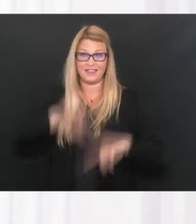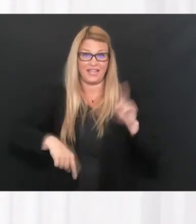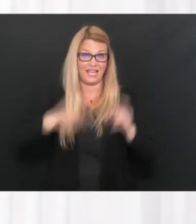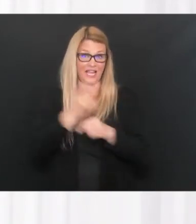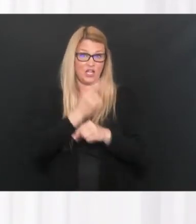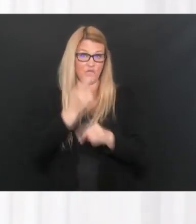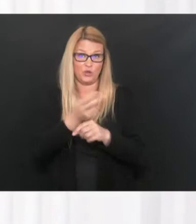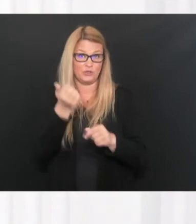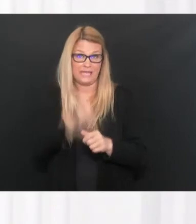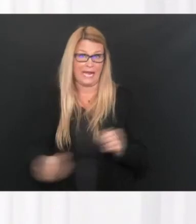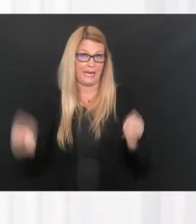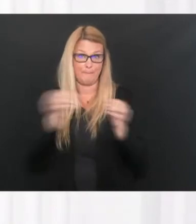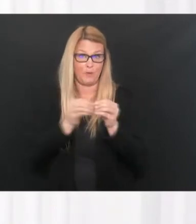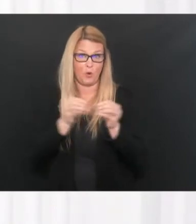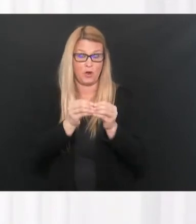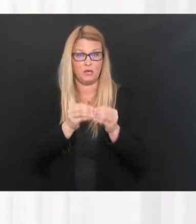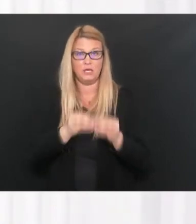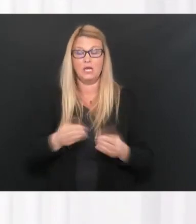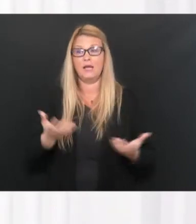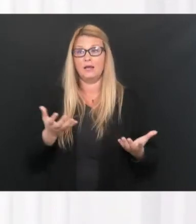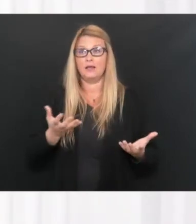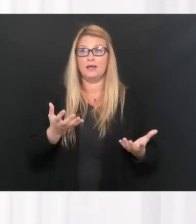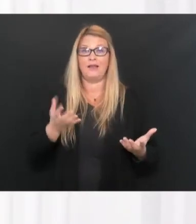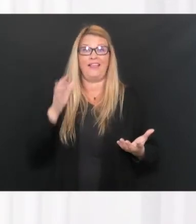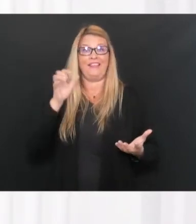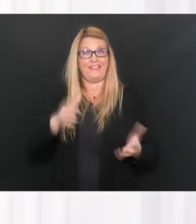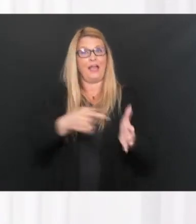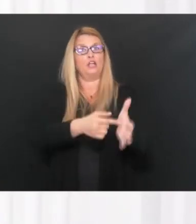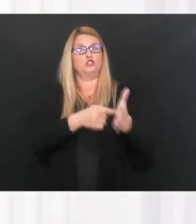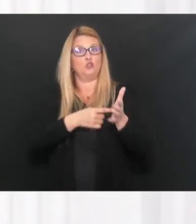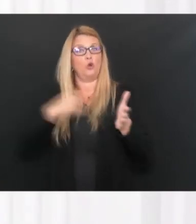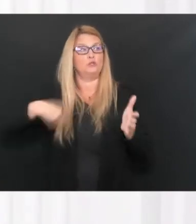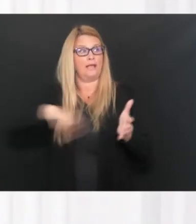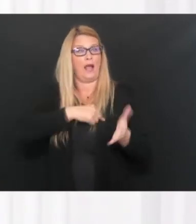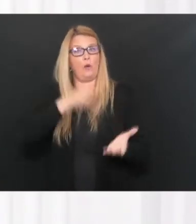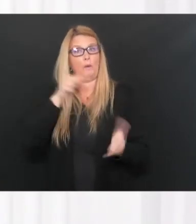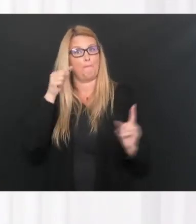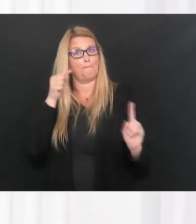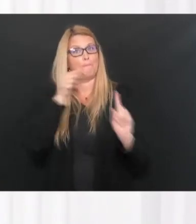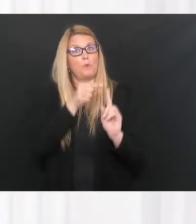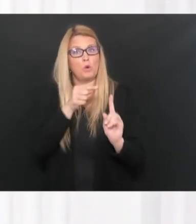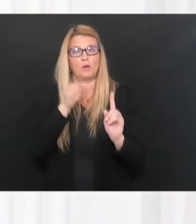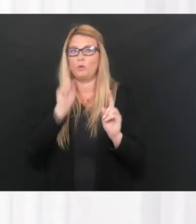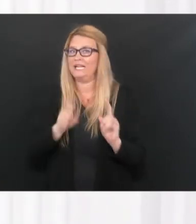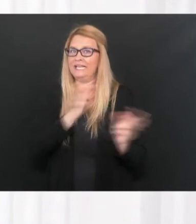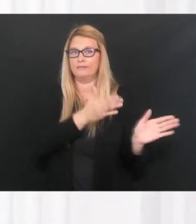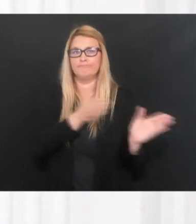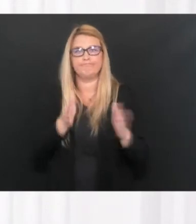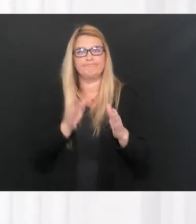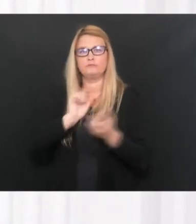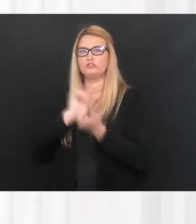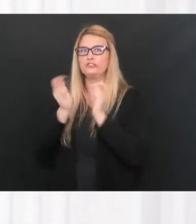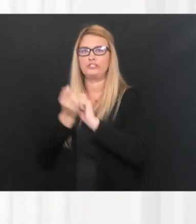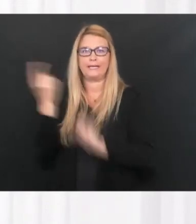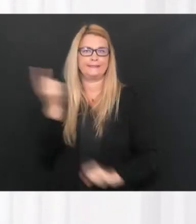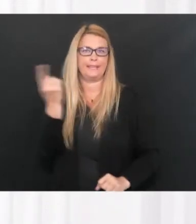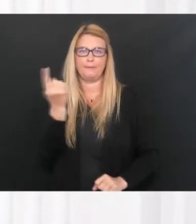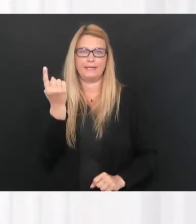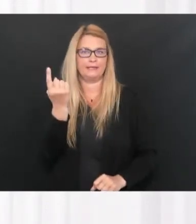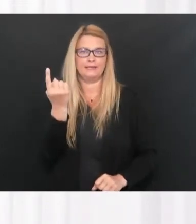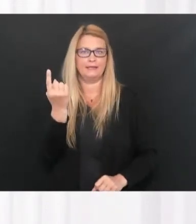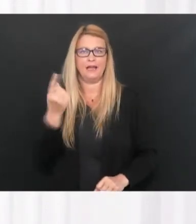additional doses. Going back again, that demonstrates the governor's point. We've got to pivot and we've got to change